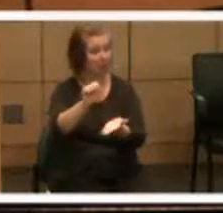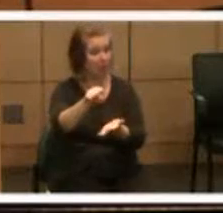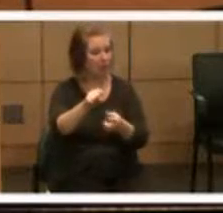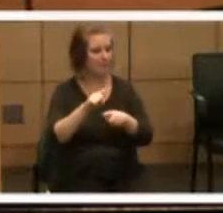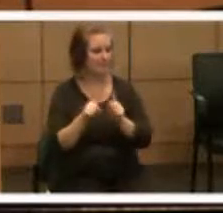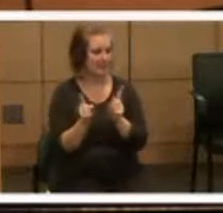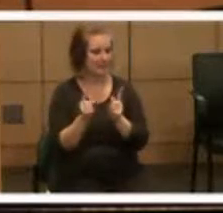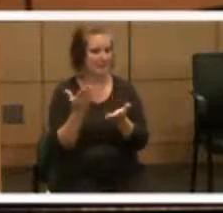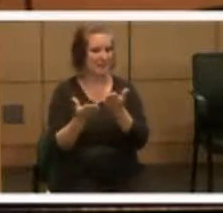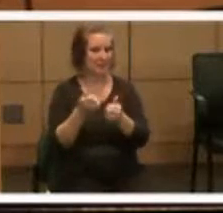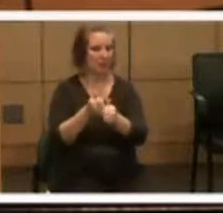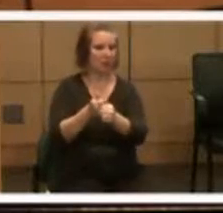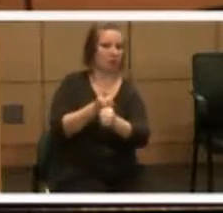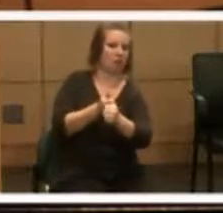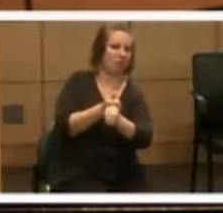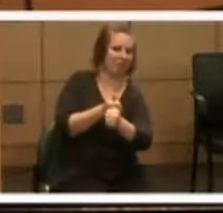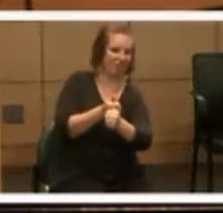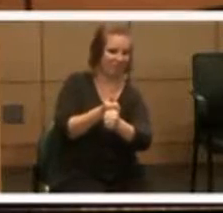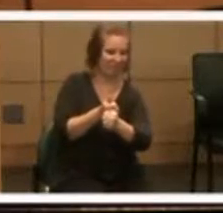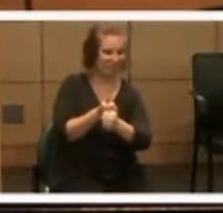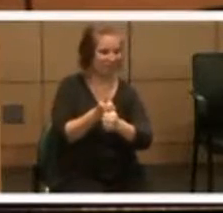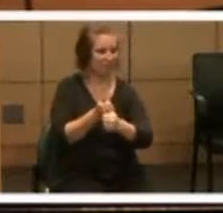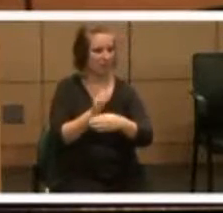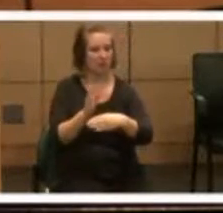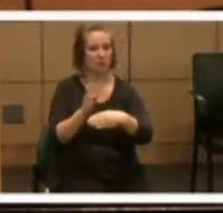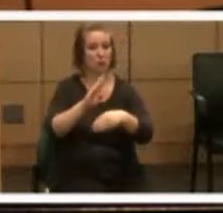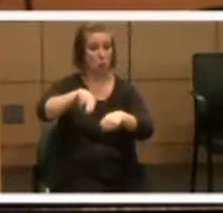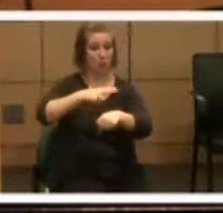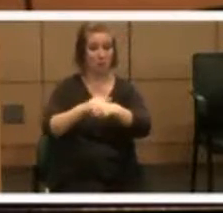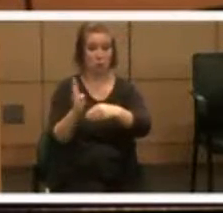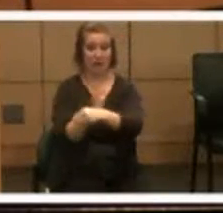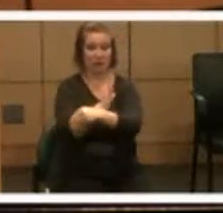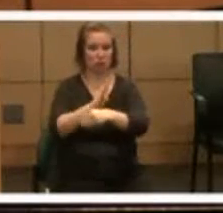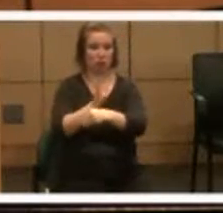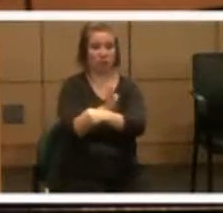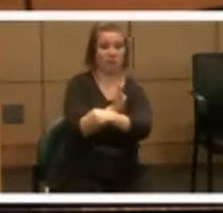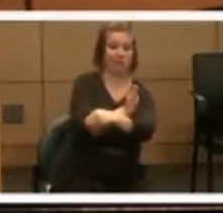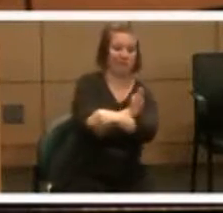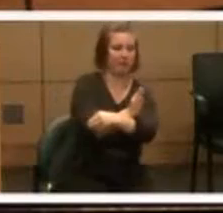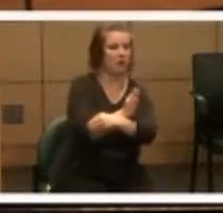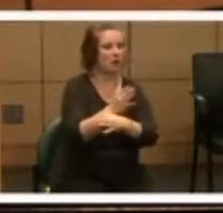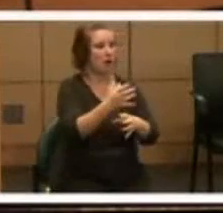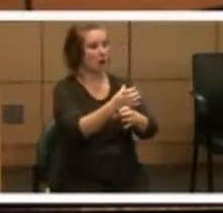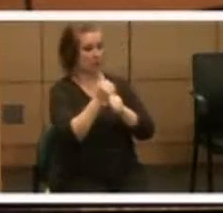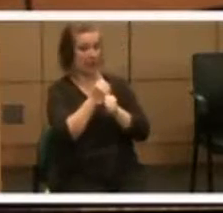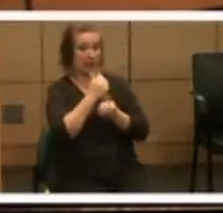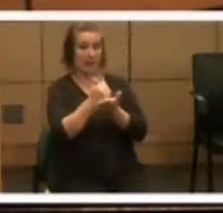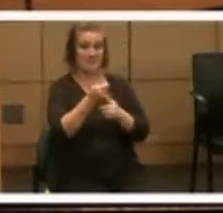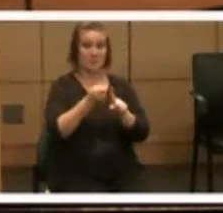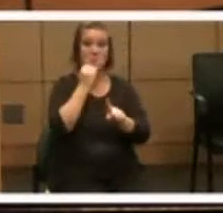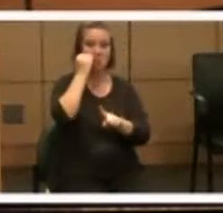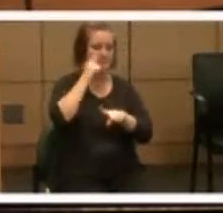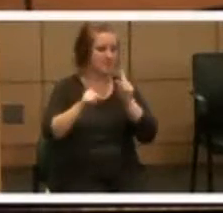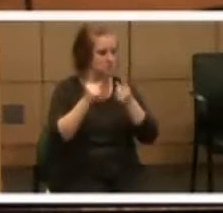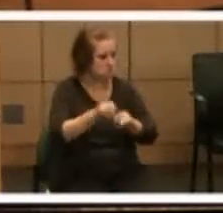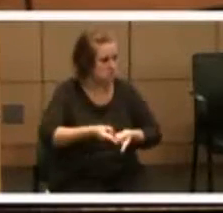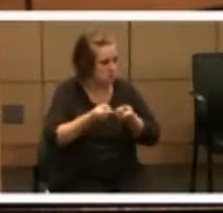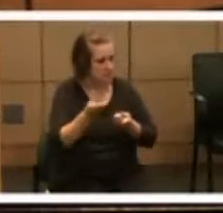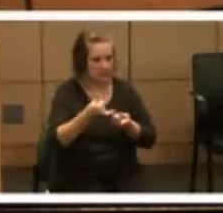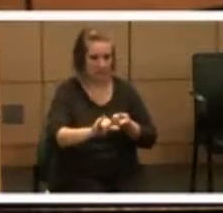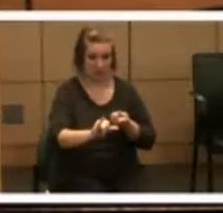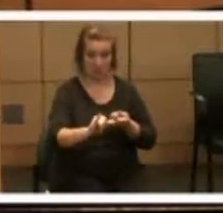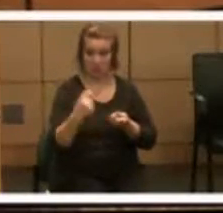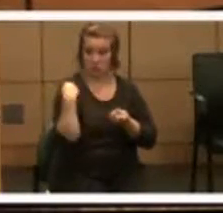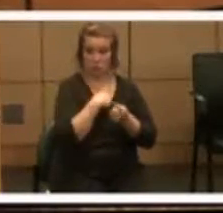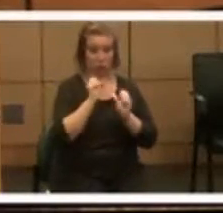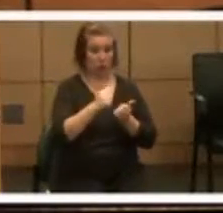They're maybe in the low normal range. They may be, they're getting lots of help at home, but they're struggling. So the question is, could we